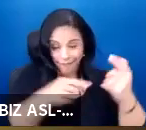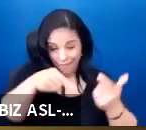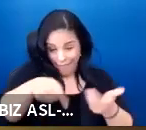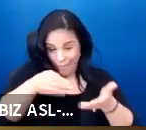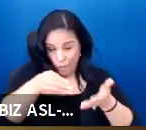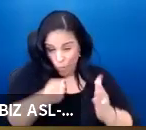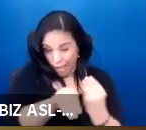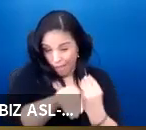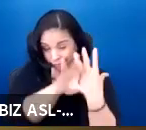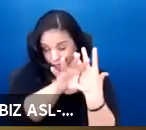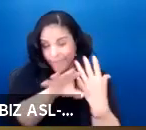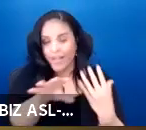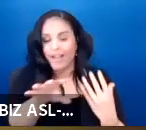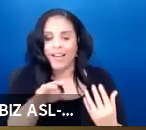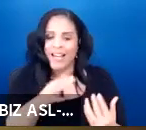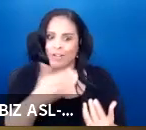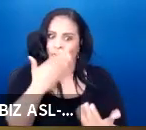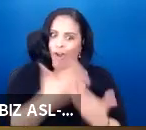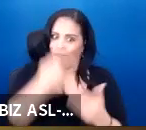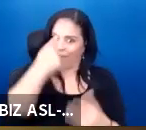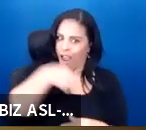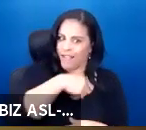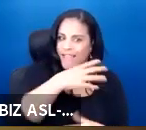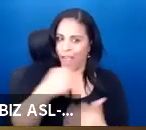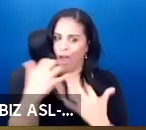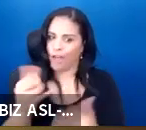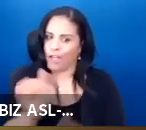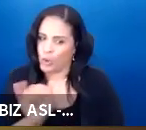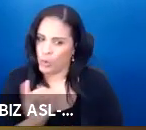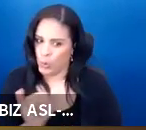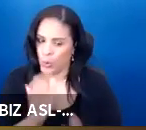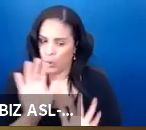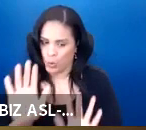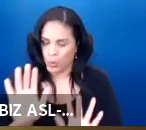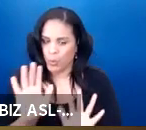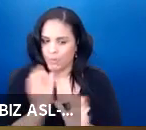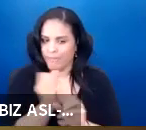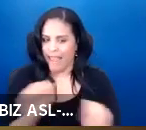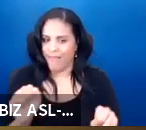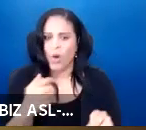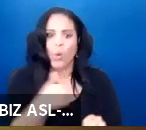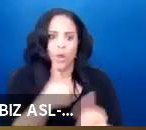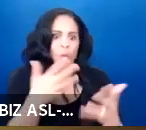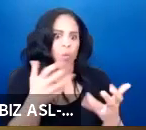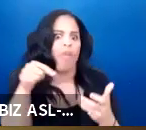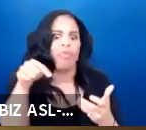the audiences. But we want very much for this to end so that we can